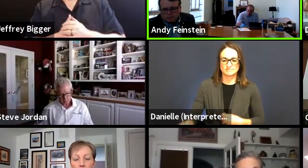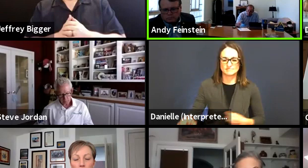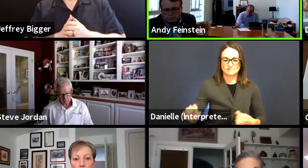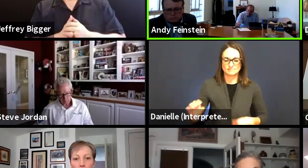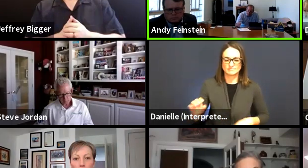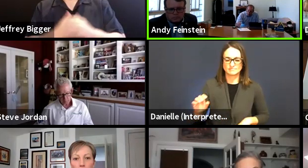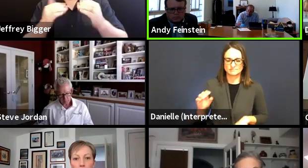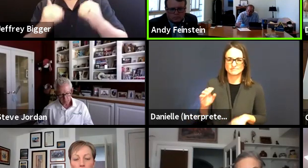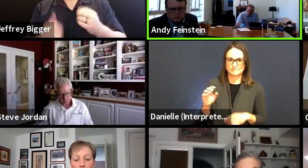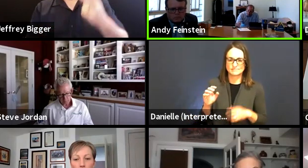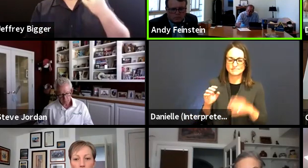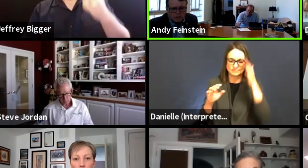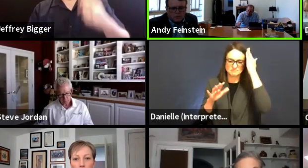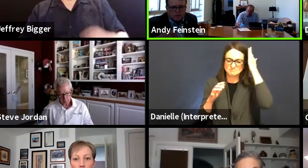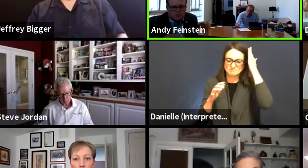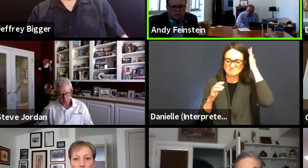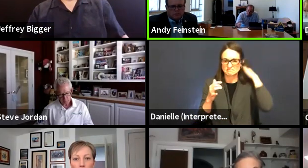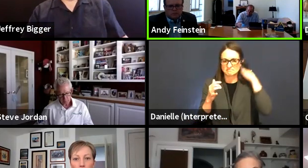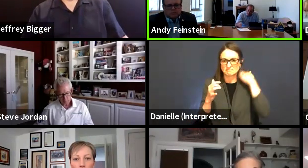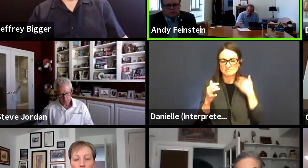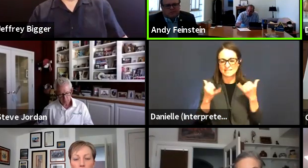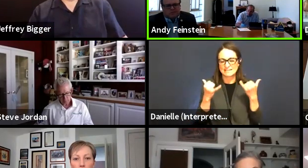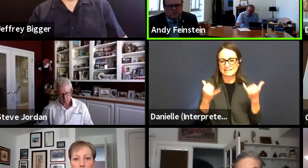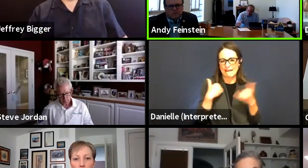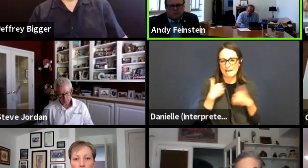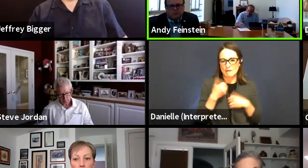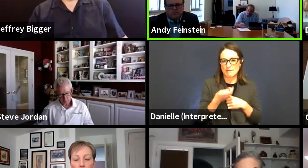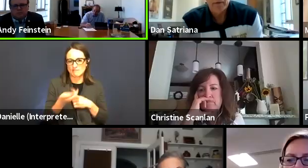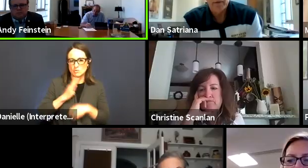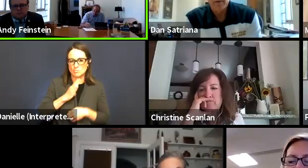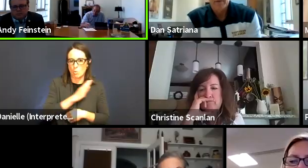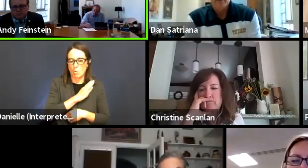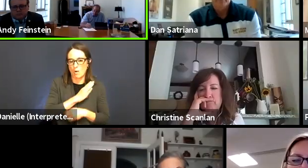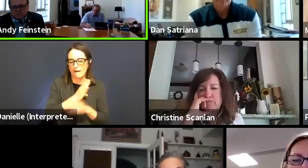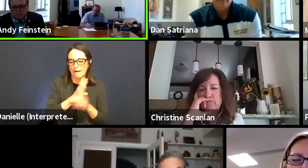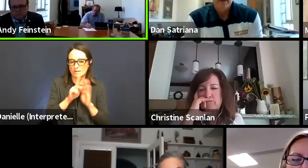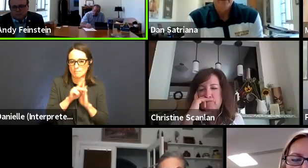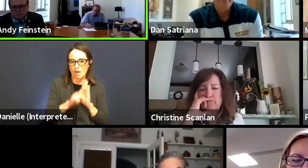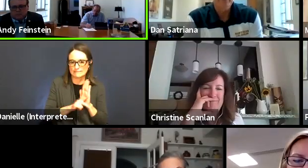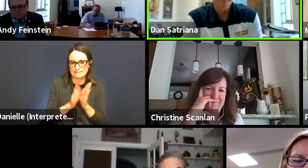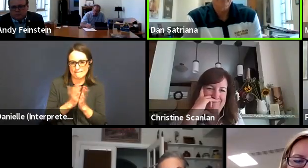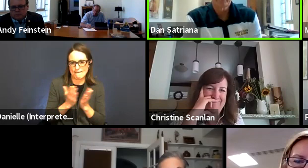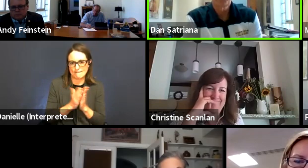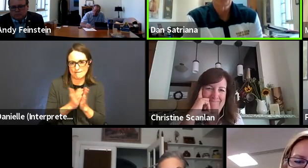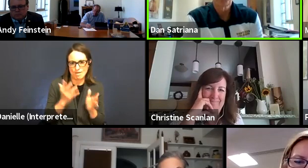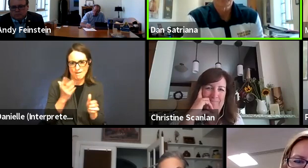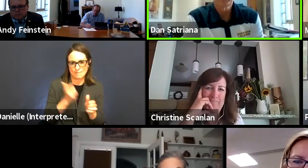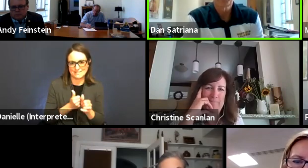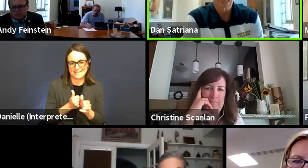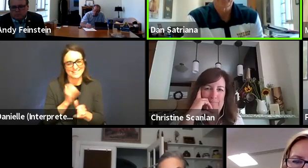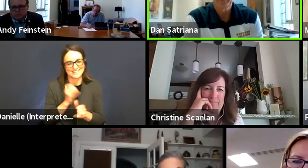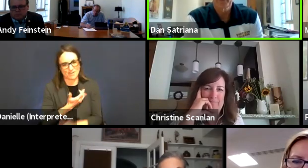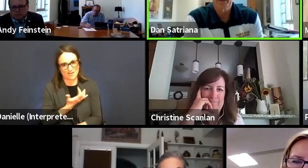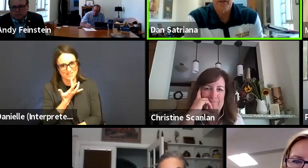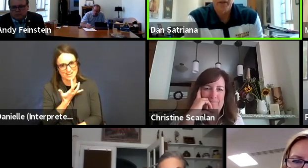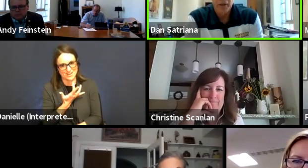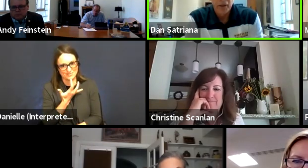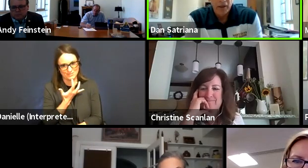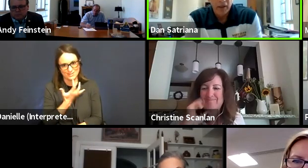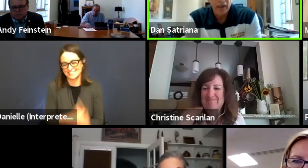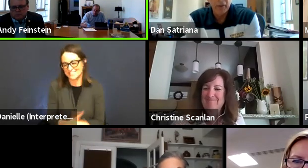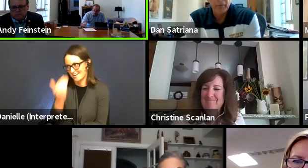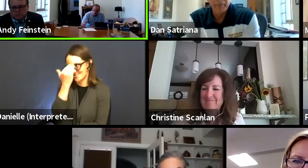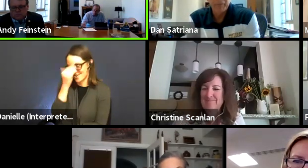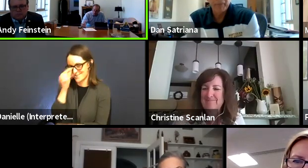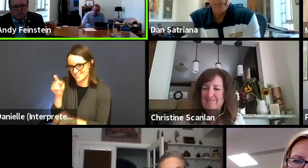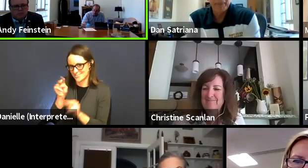you got a couple board policy manual updates, our favorites. Yes, I know you're looking forward to this, Dick.